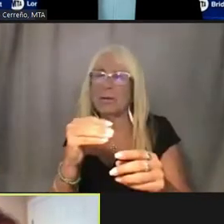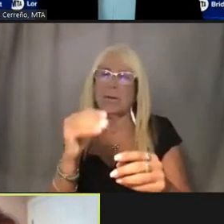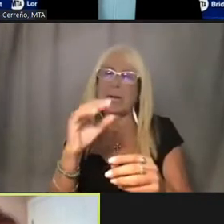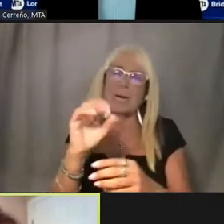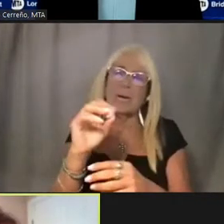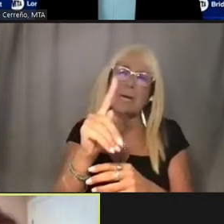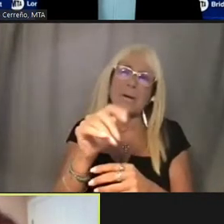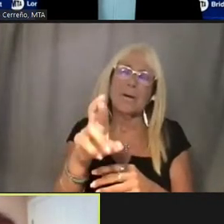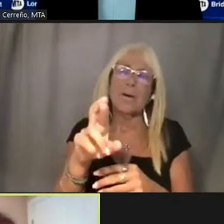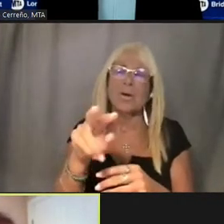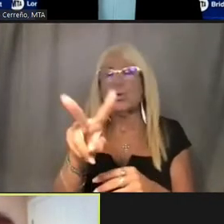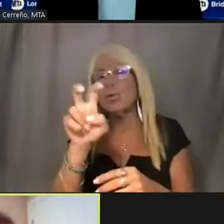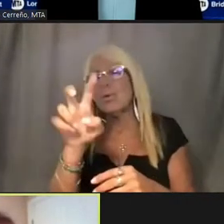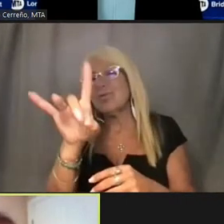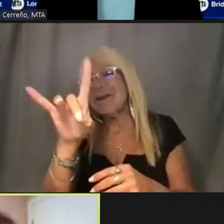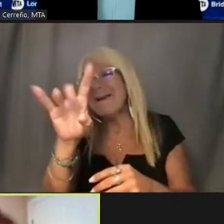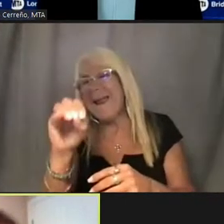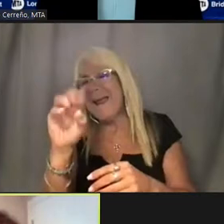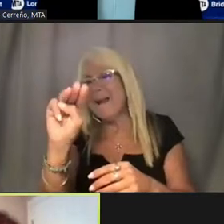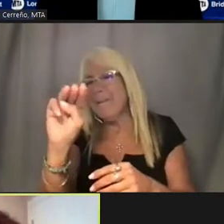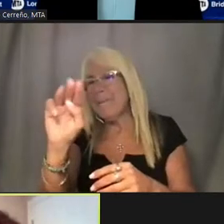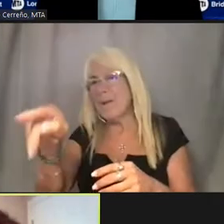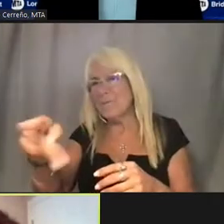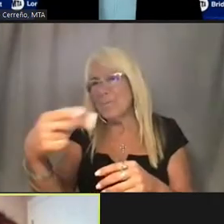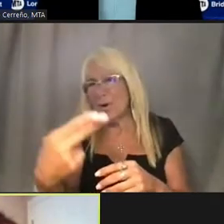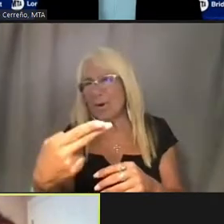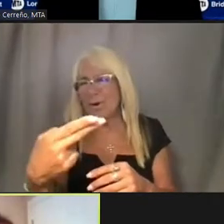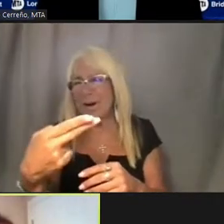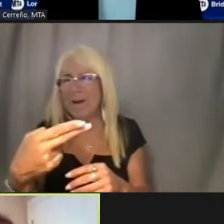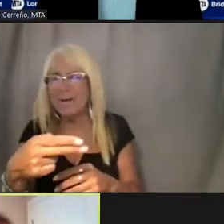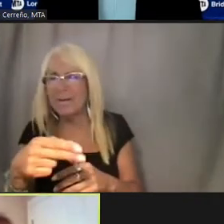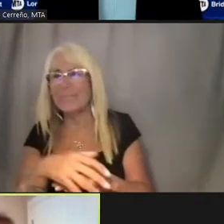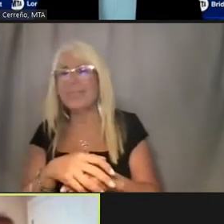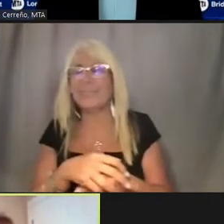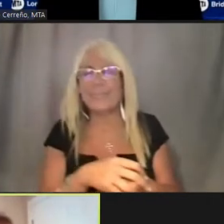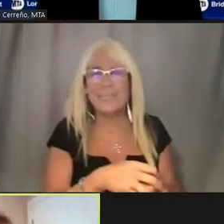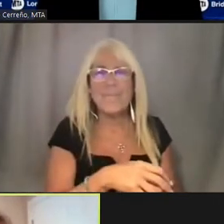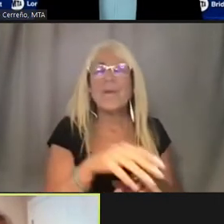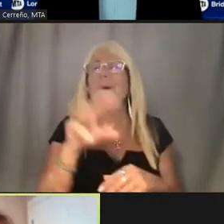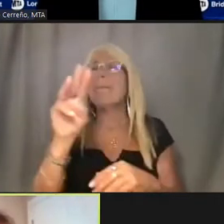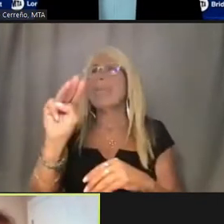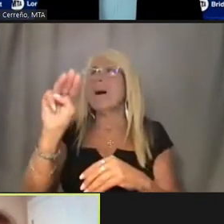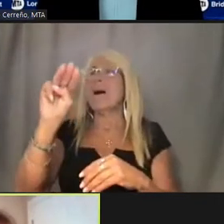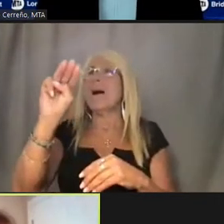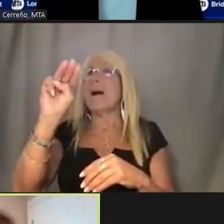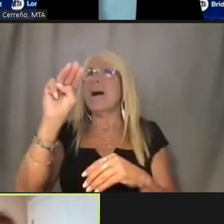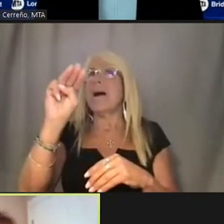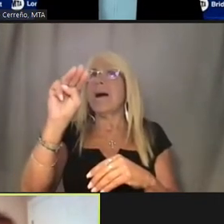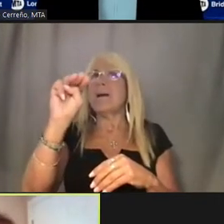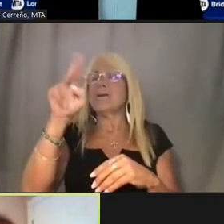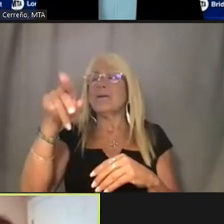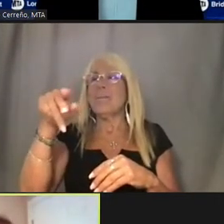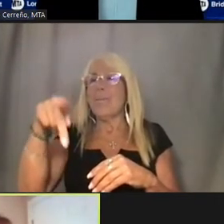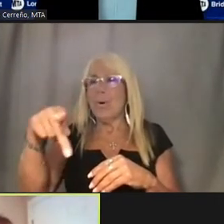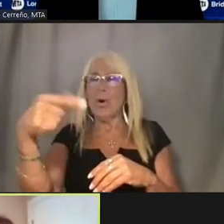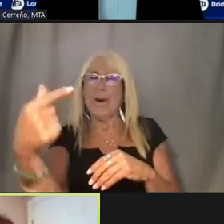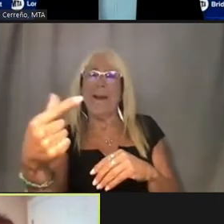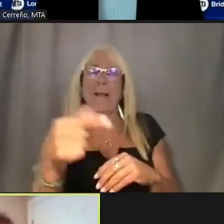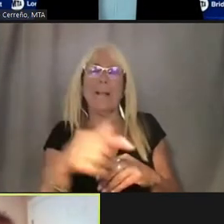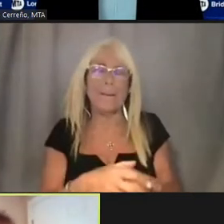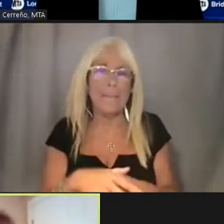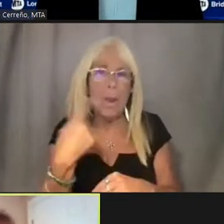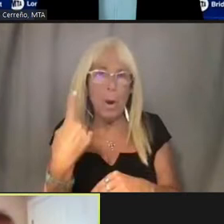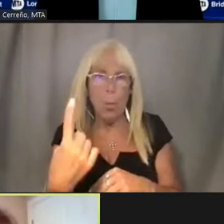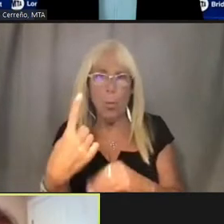280 miles per gallon not only do our members reduce traffic congestion on our roads and highways but just one